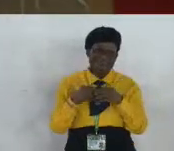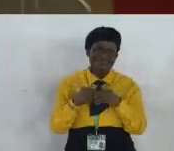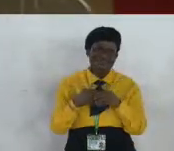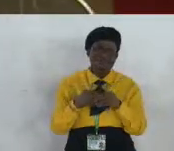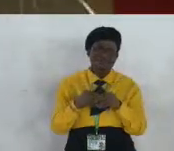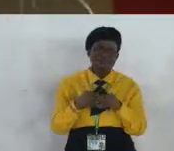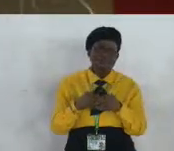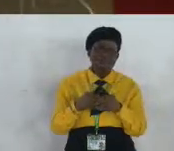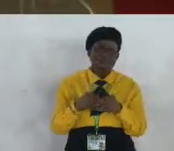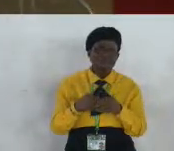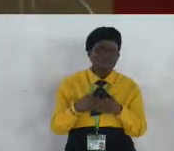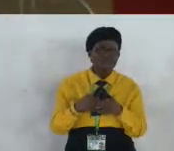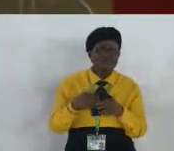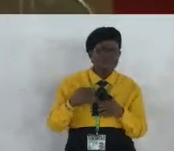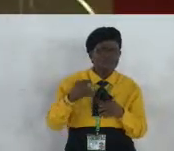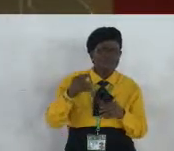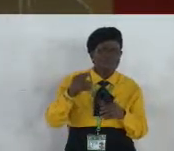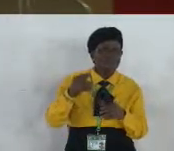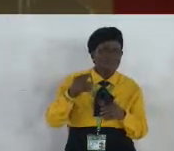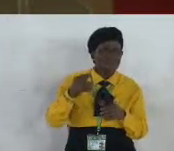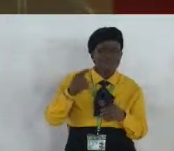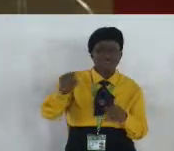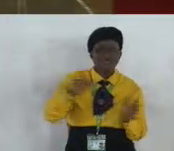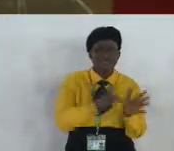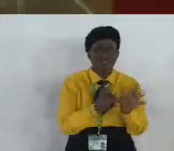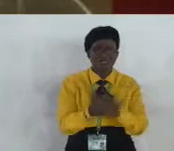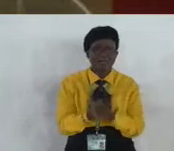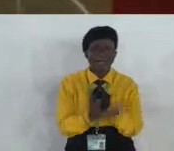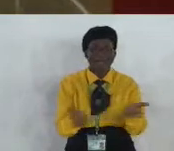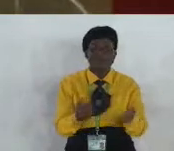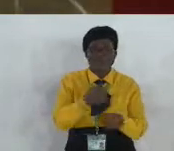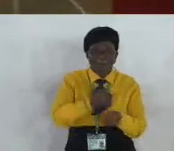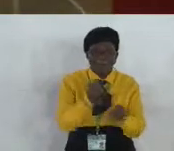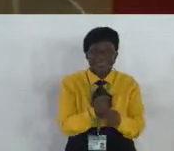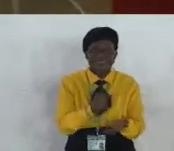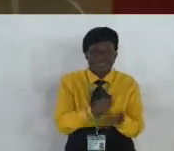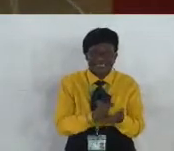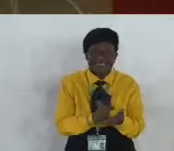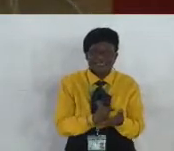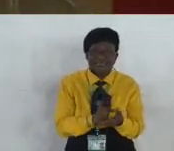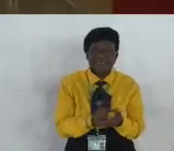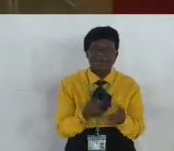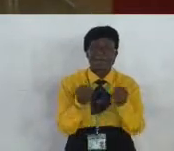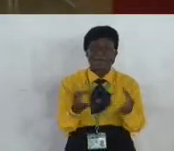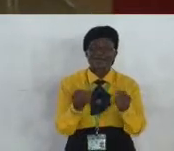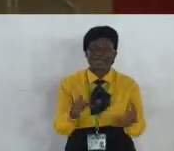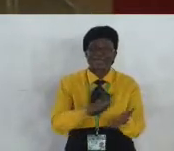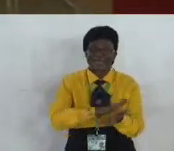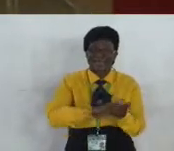The Bible made it abundantly clear, God loves children.